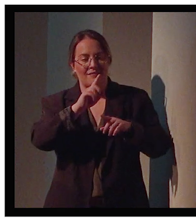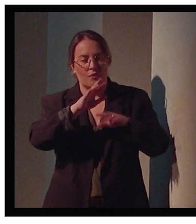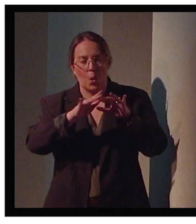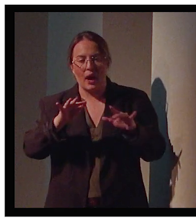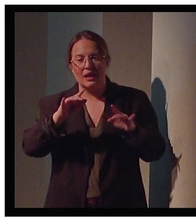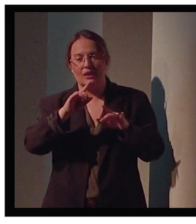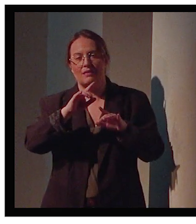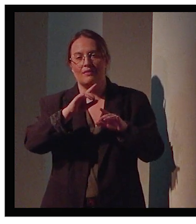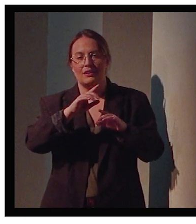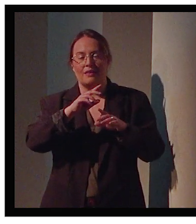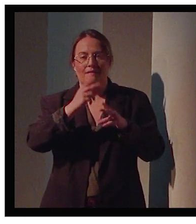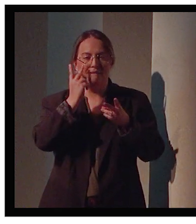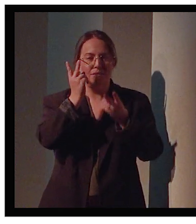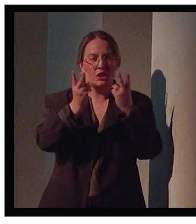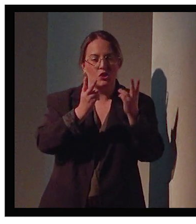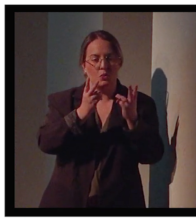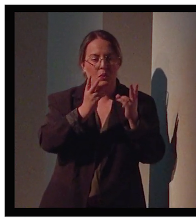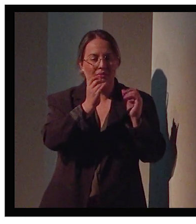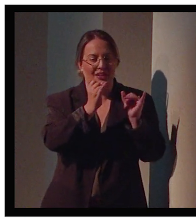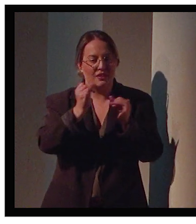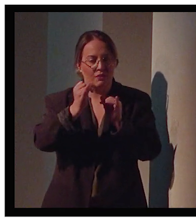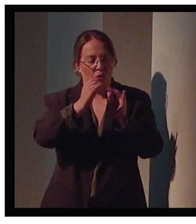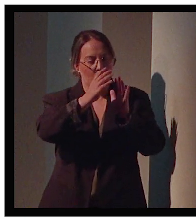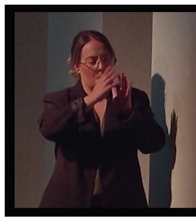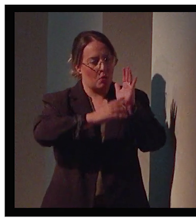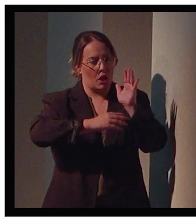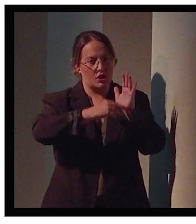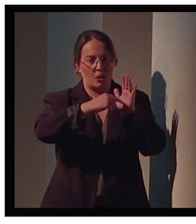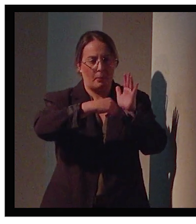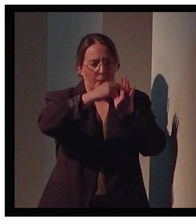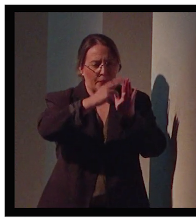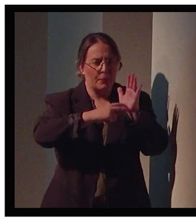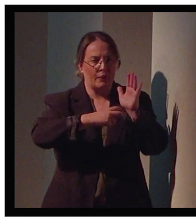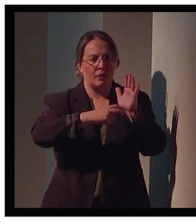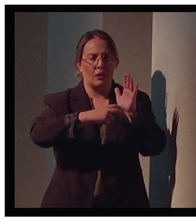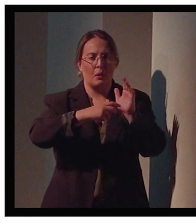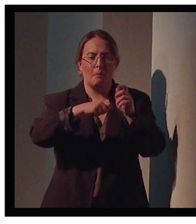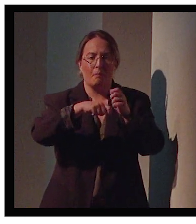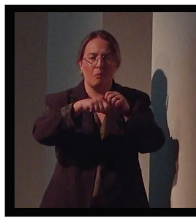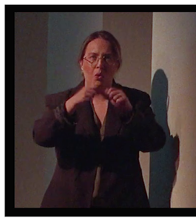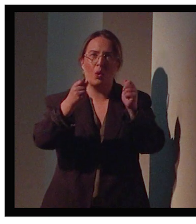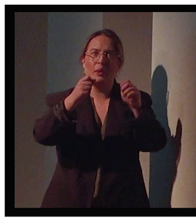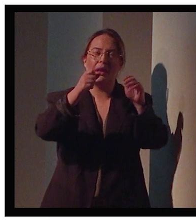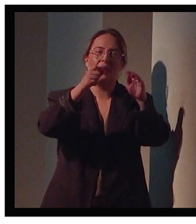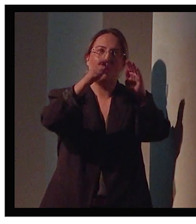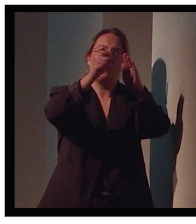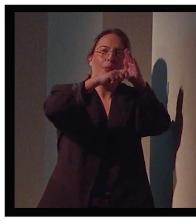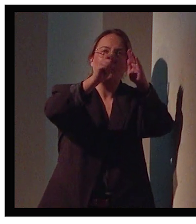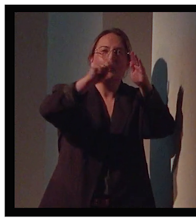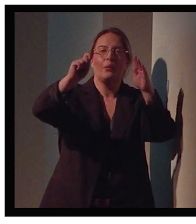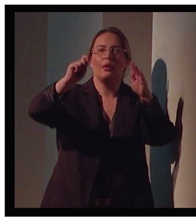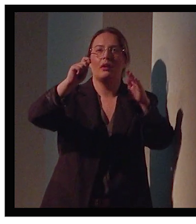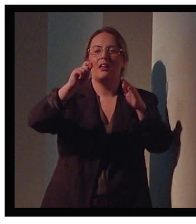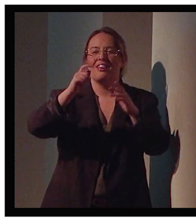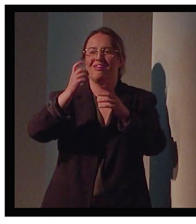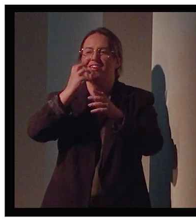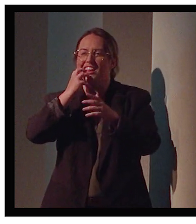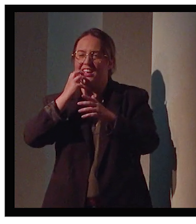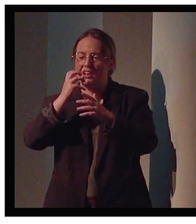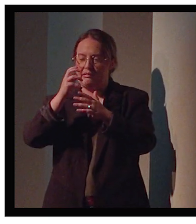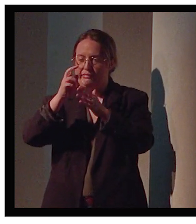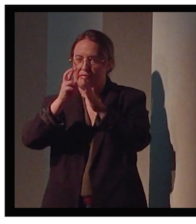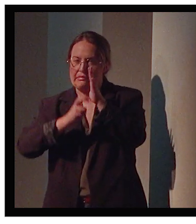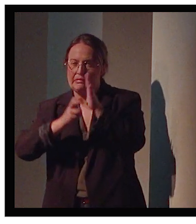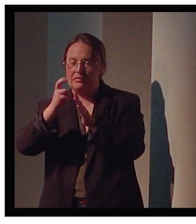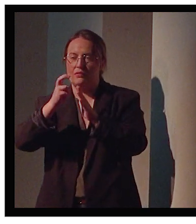energized brushstrokes across the whole surface of the canvas, from broad, broken ones in the sky to thicker daubs on the buildings and in the